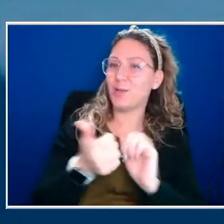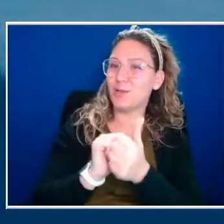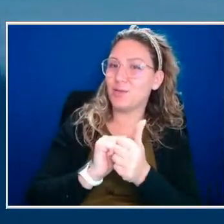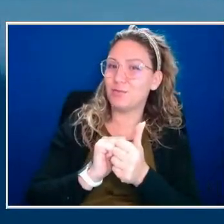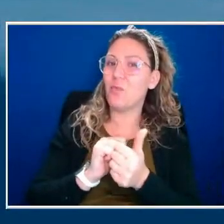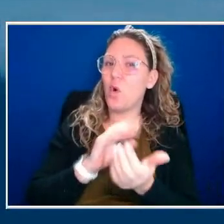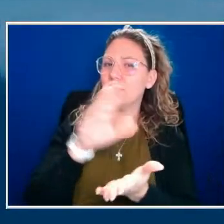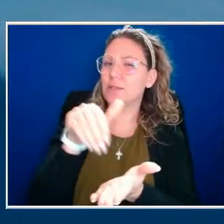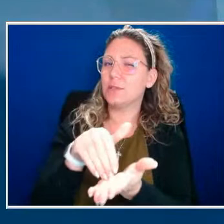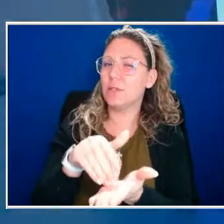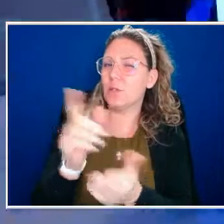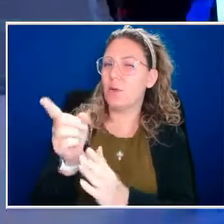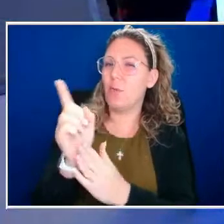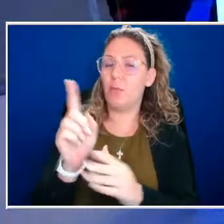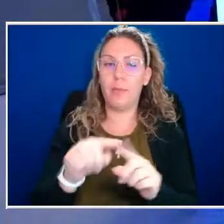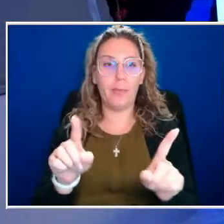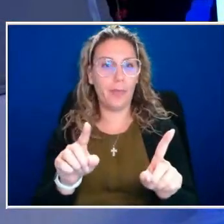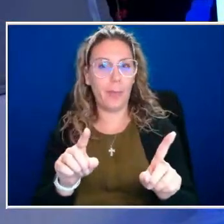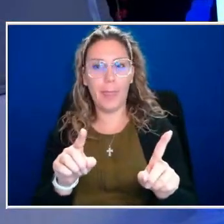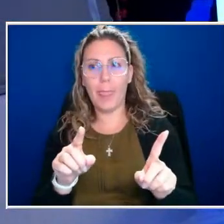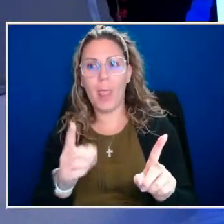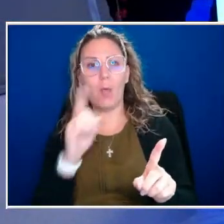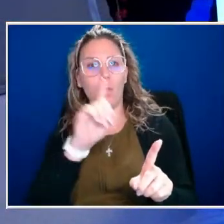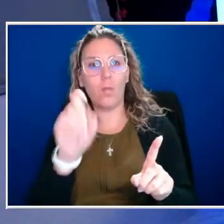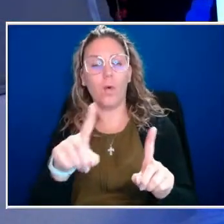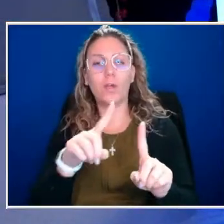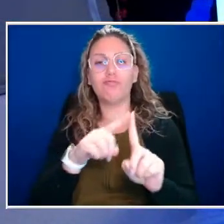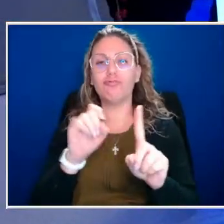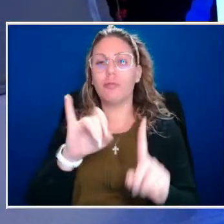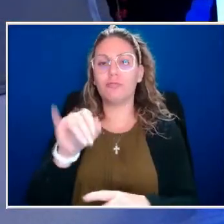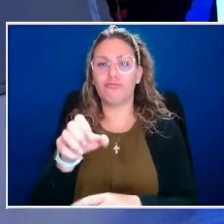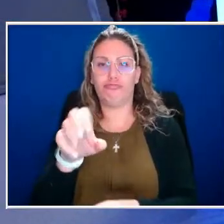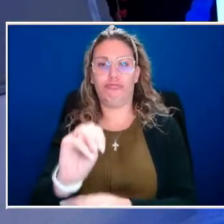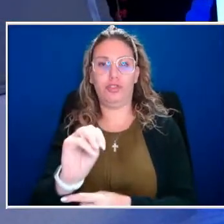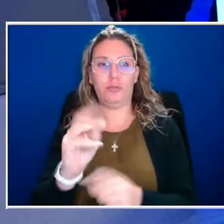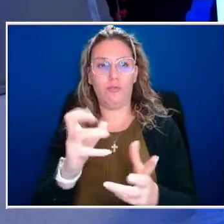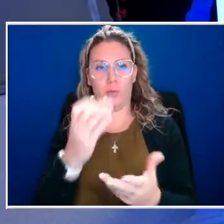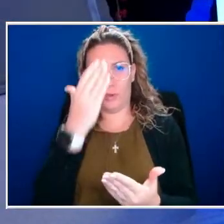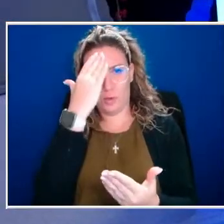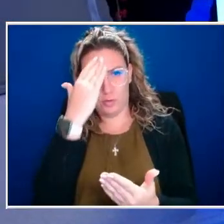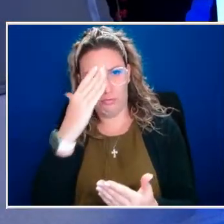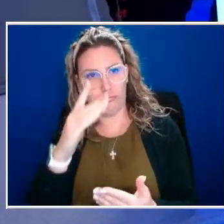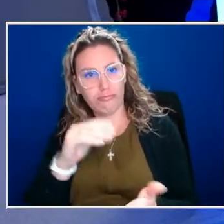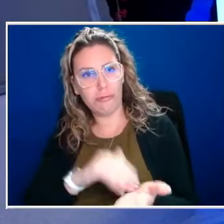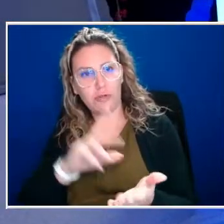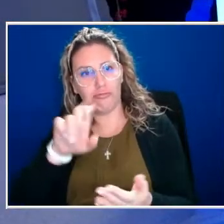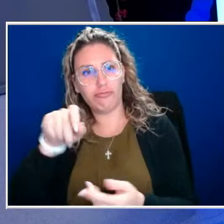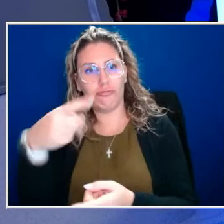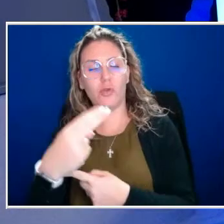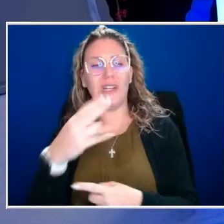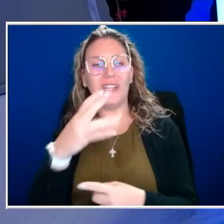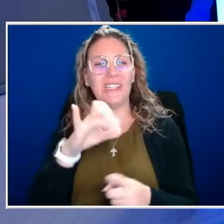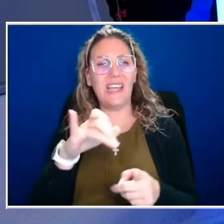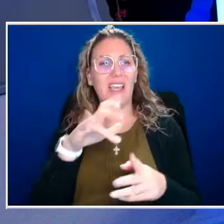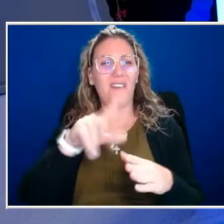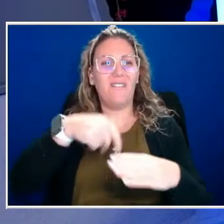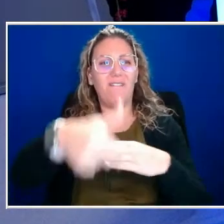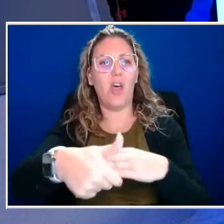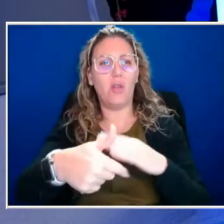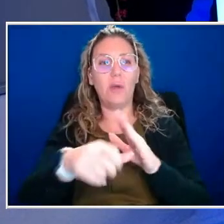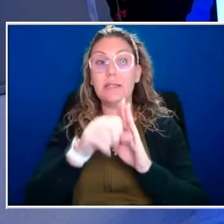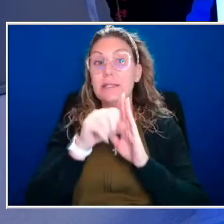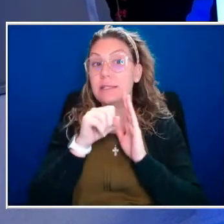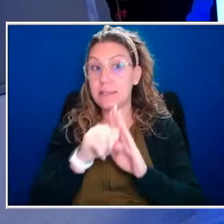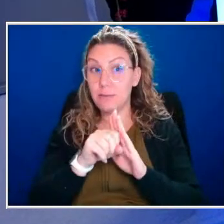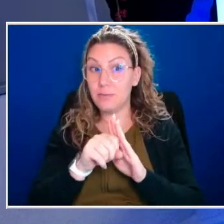moment, but I do have a question from Jim. He wants to know, Dr. Calendar Rich, if falling is a symptom of dementia. Oh,